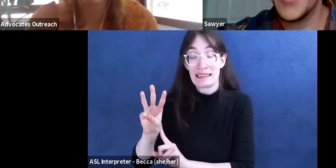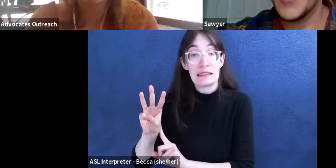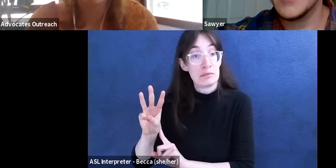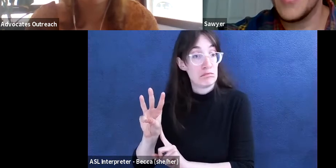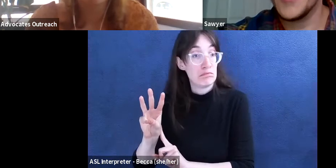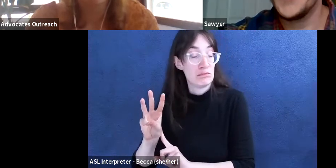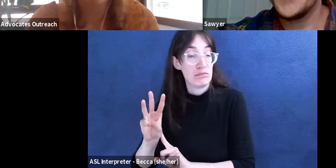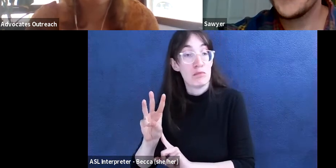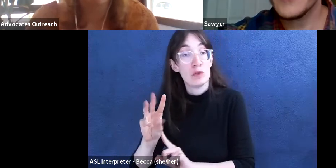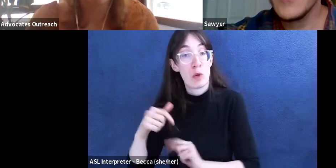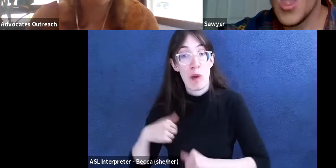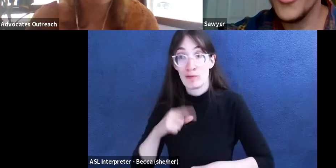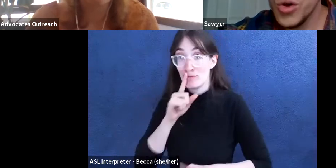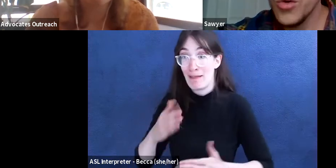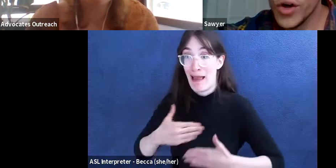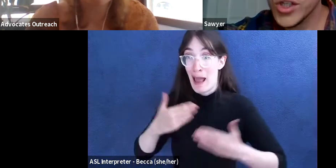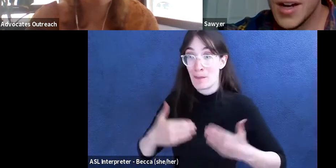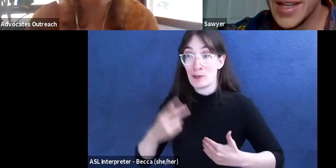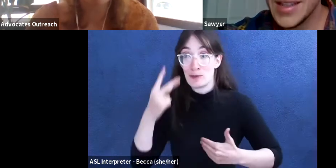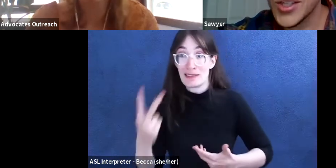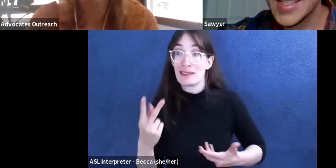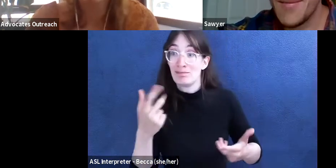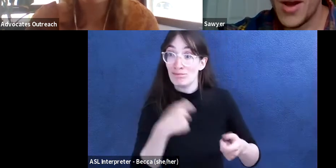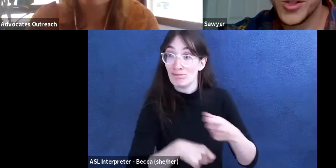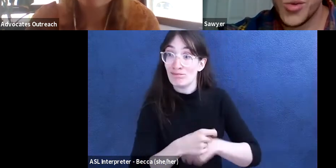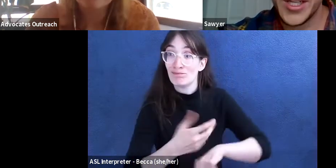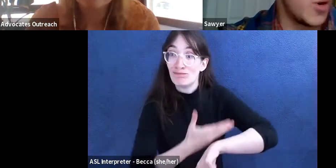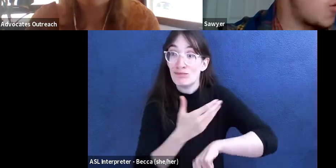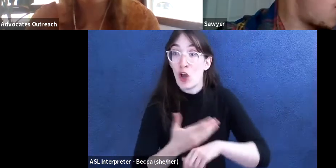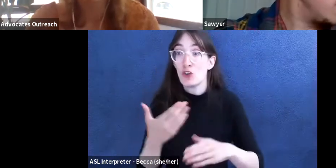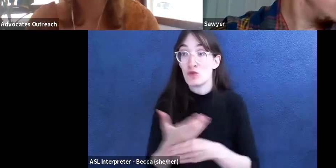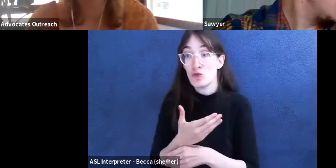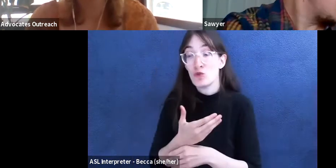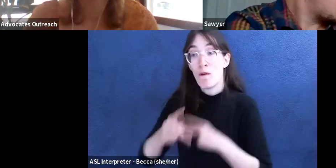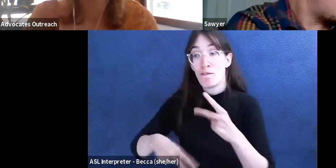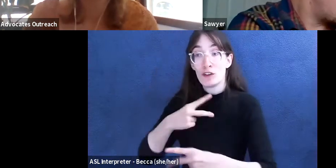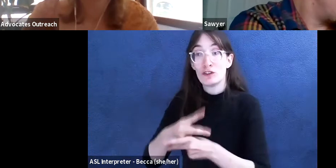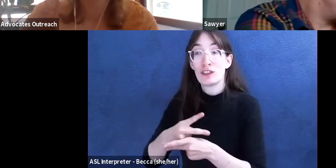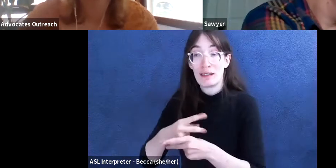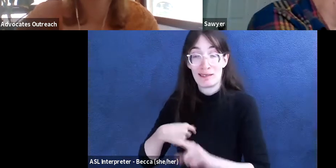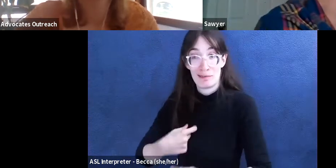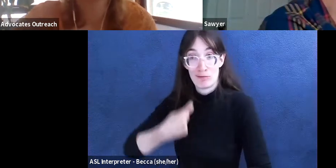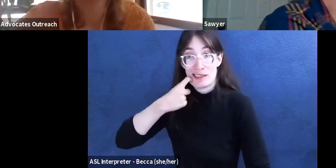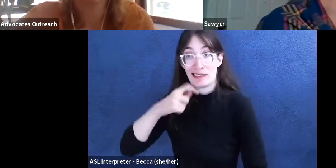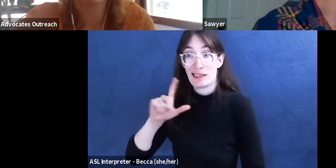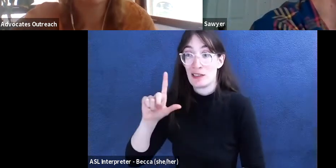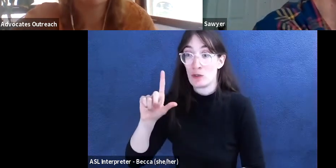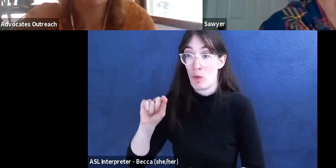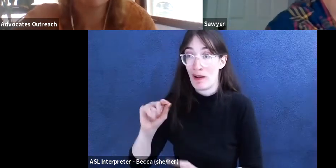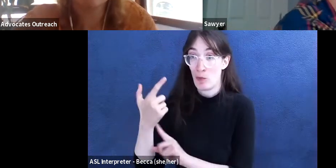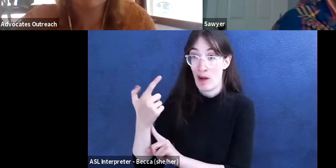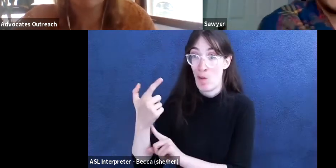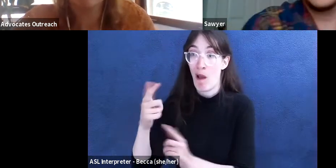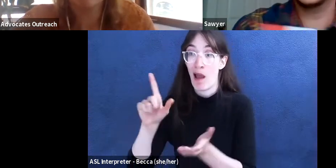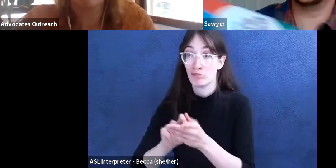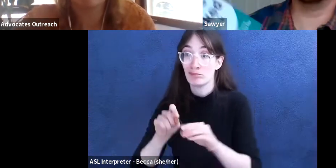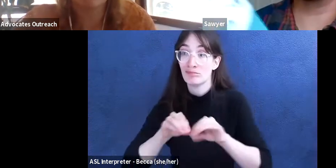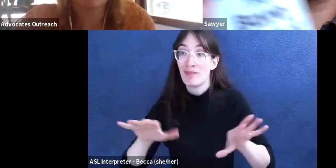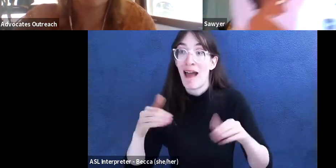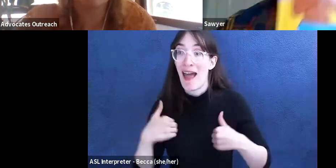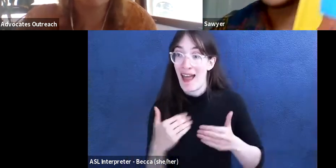the adults in the setting, but it wasn't communicating it in a way that they could understand because she was using this nickname of cookie instead of,